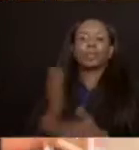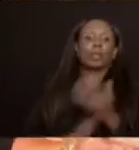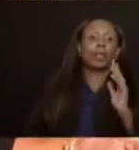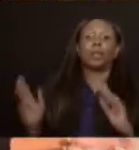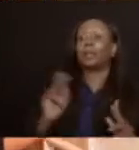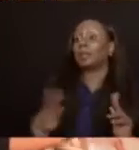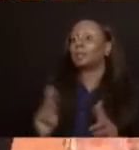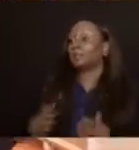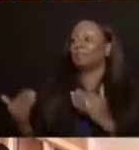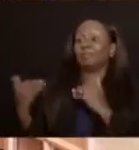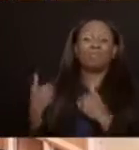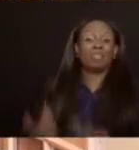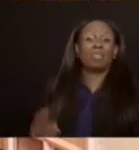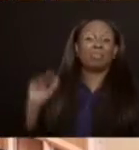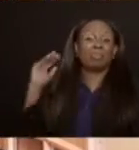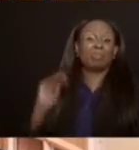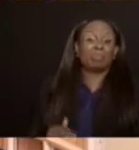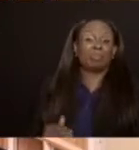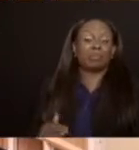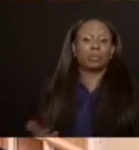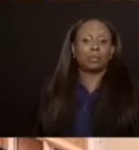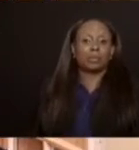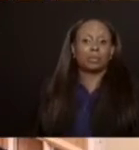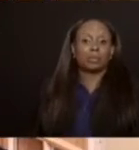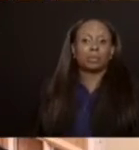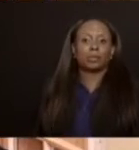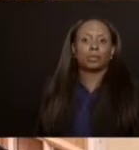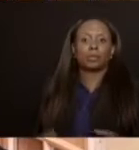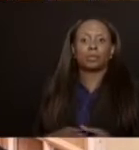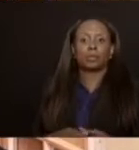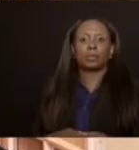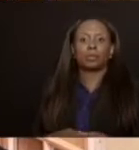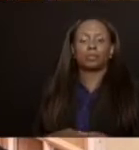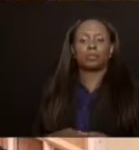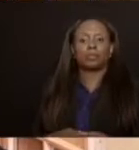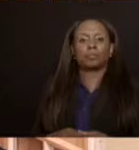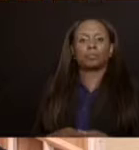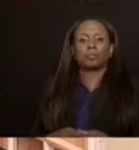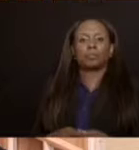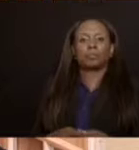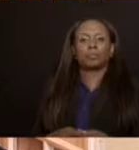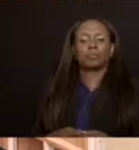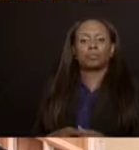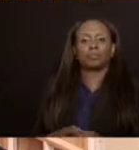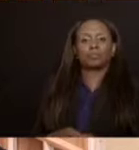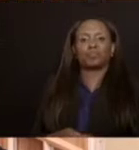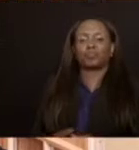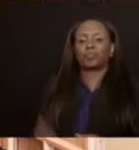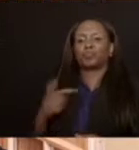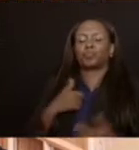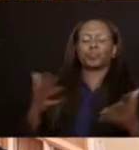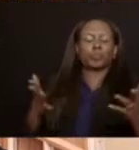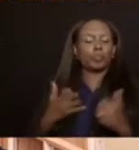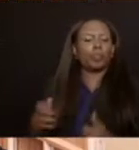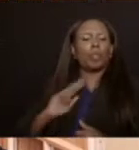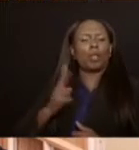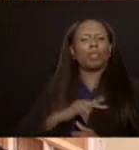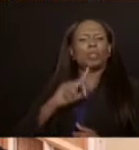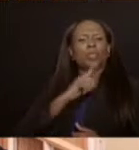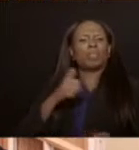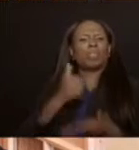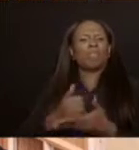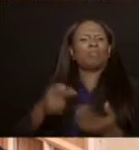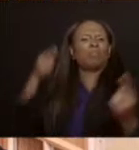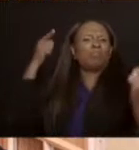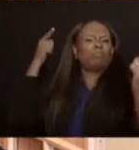obligations have seen a diminution in income and revenue. I want as many people in this country to help us reach this goal,